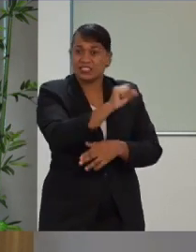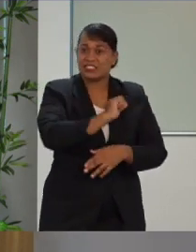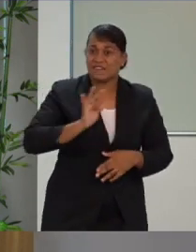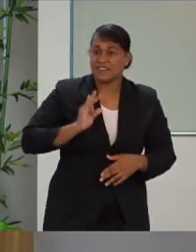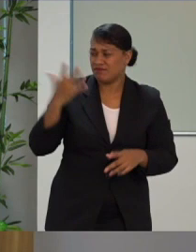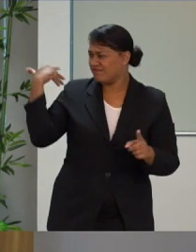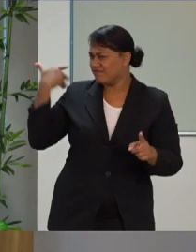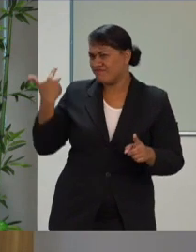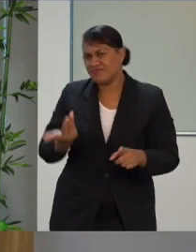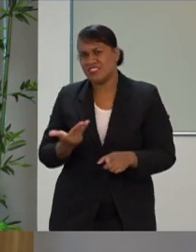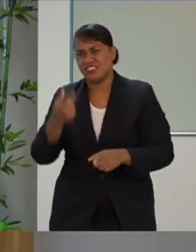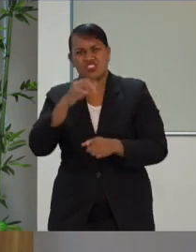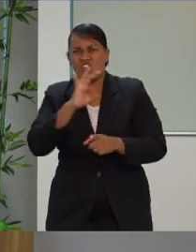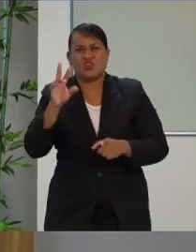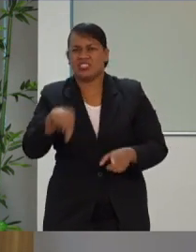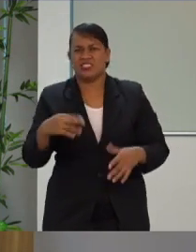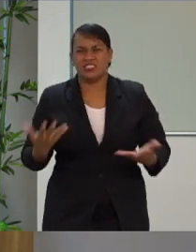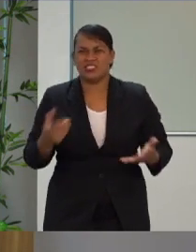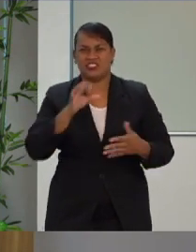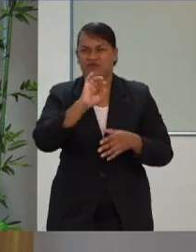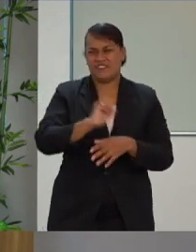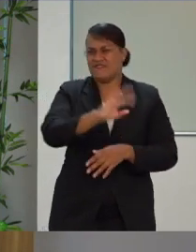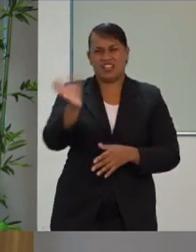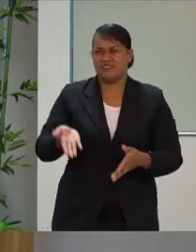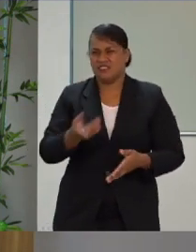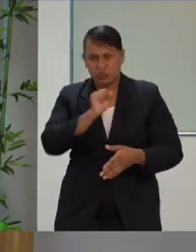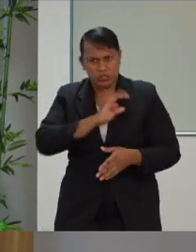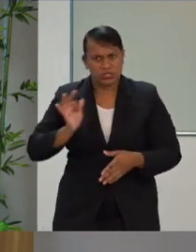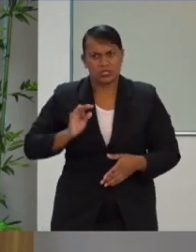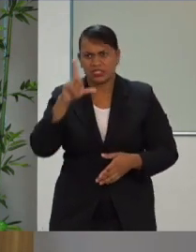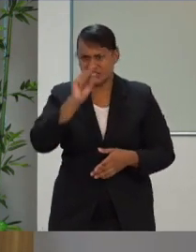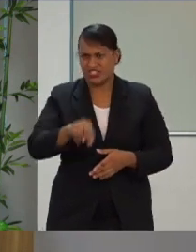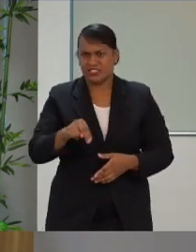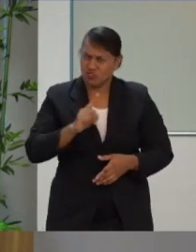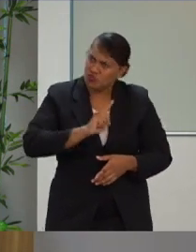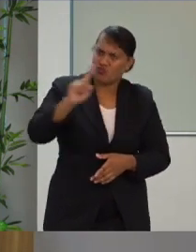So we've said that they need to,